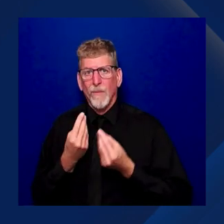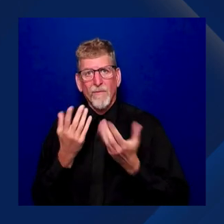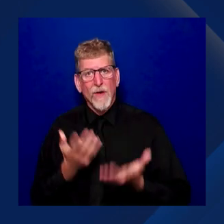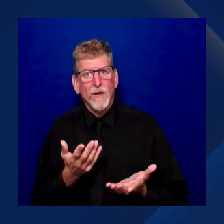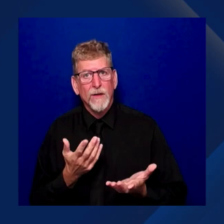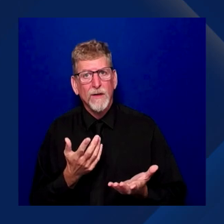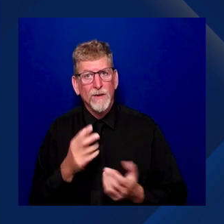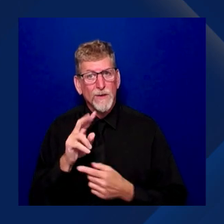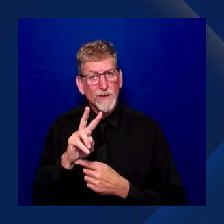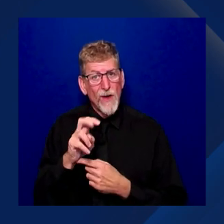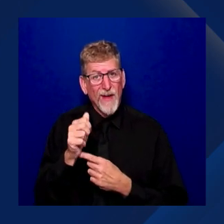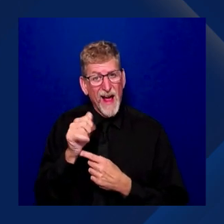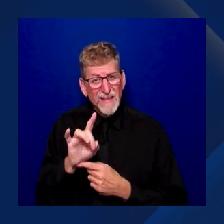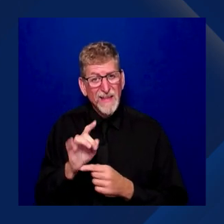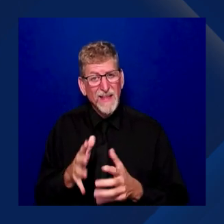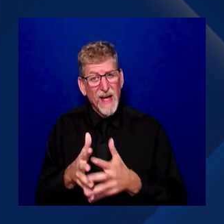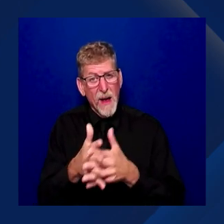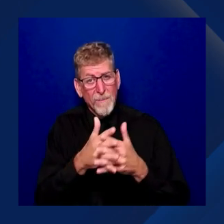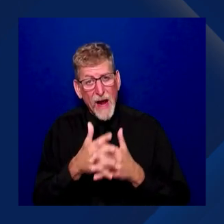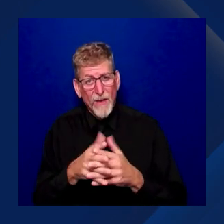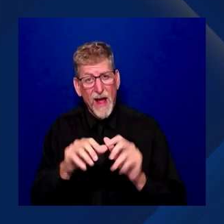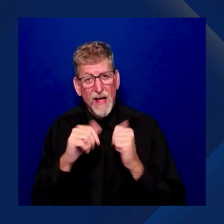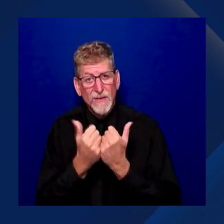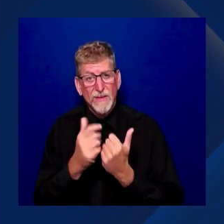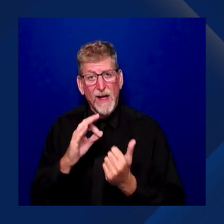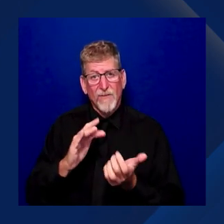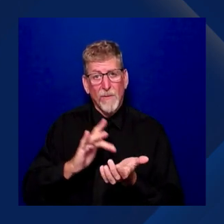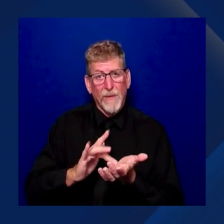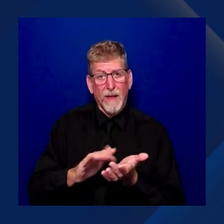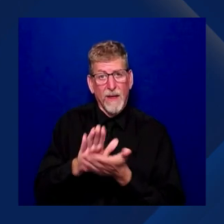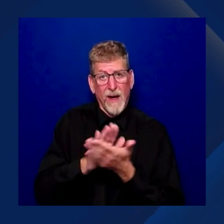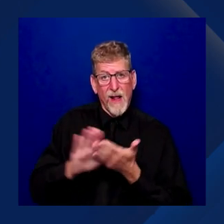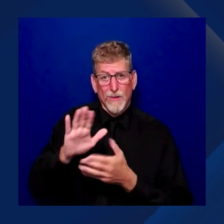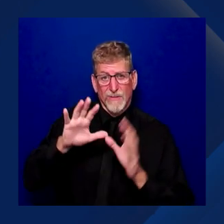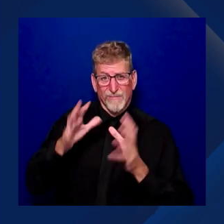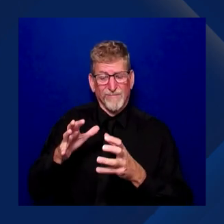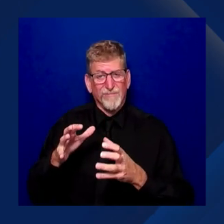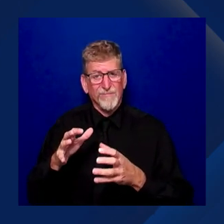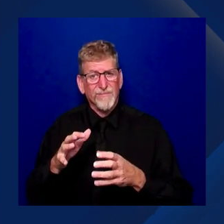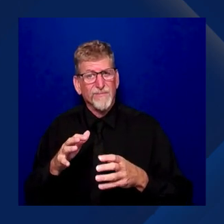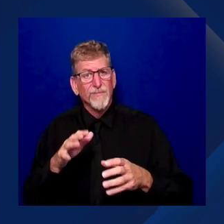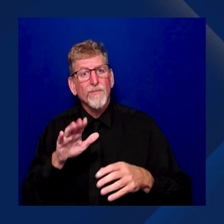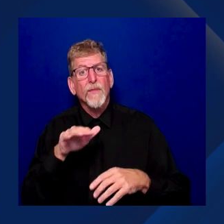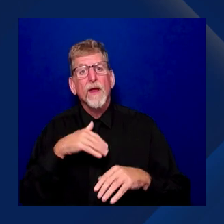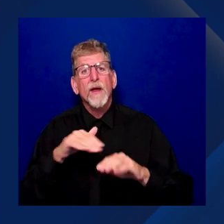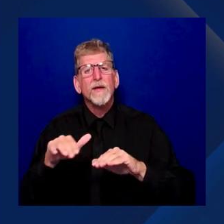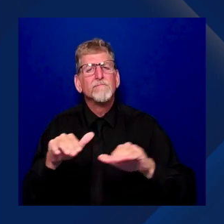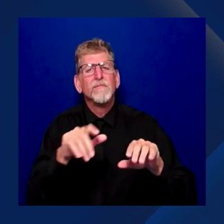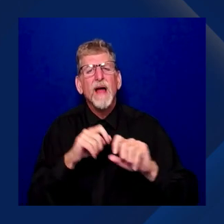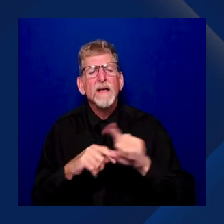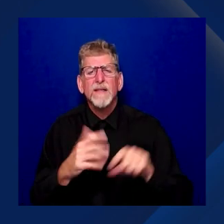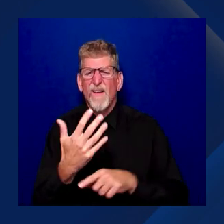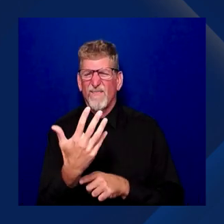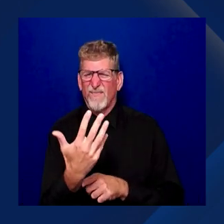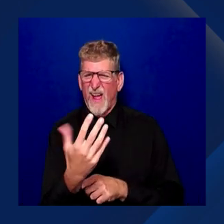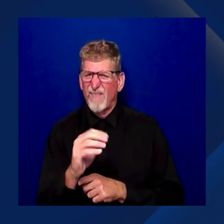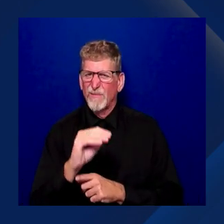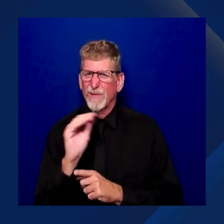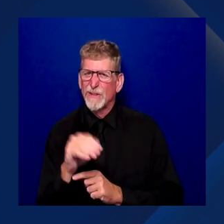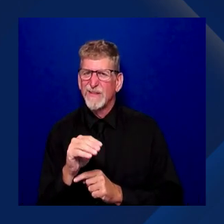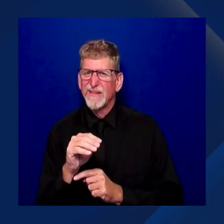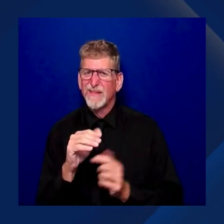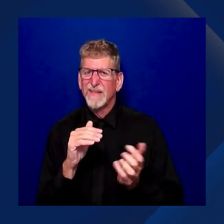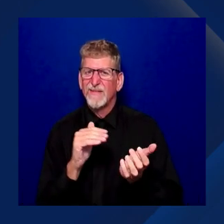active physicians and found that only 5% of physicians identify as Black, about 6% identify